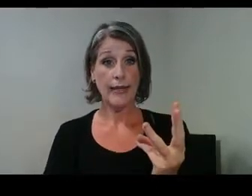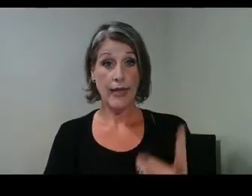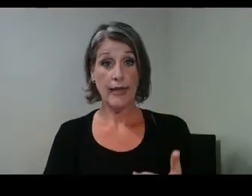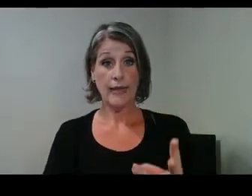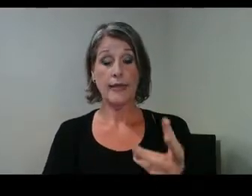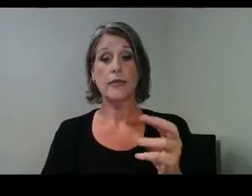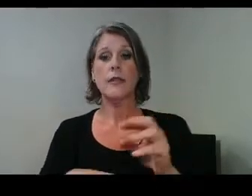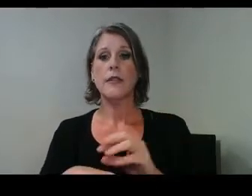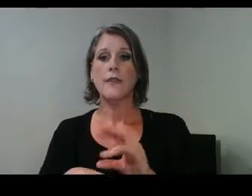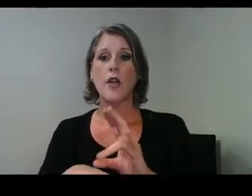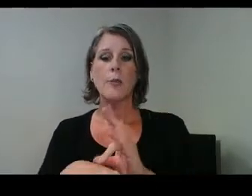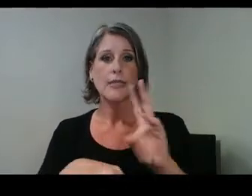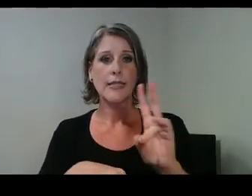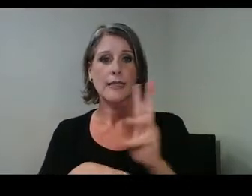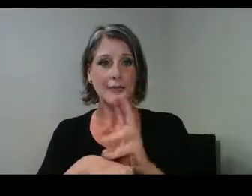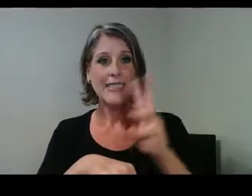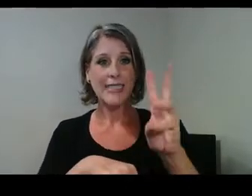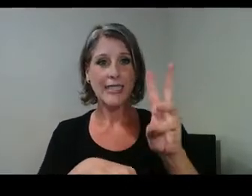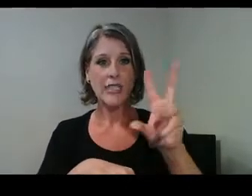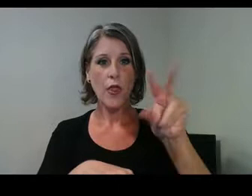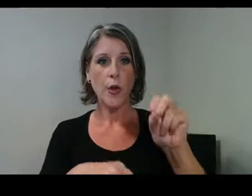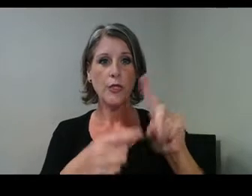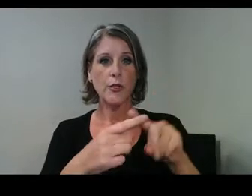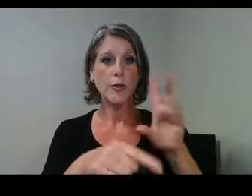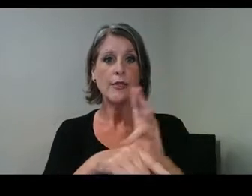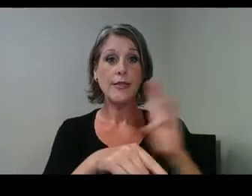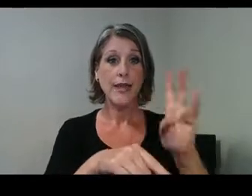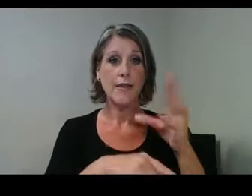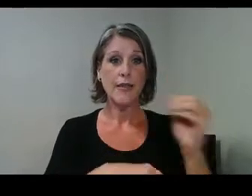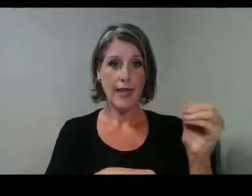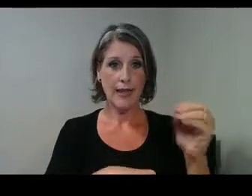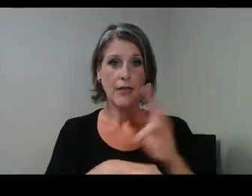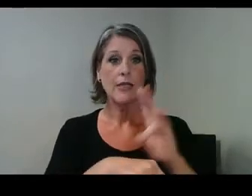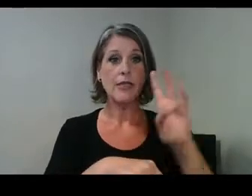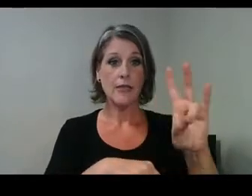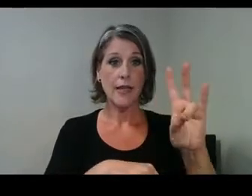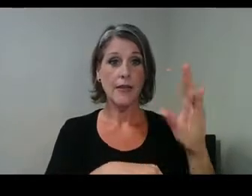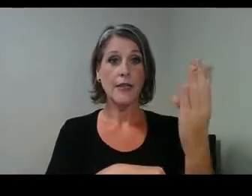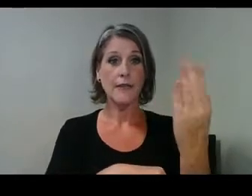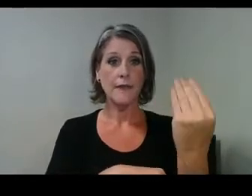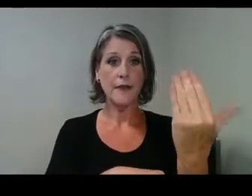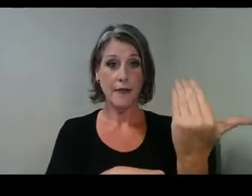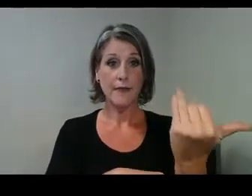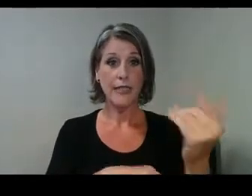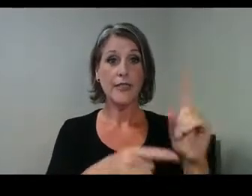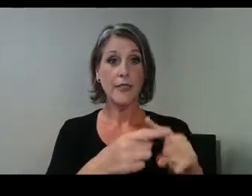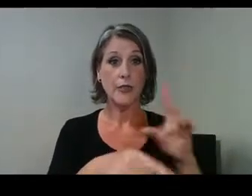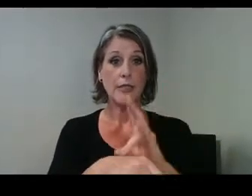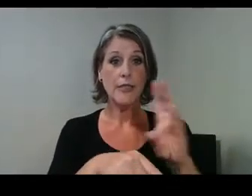to 7:45 to answer questions. We appreciate your partnership and are excited to work with you and your child this